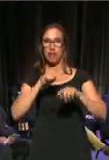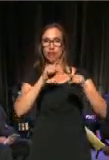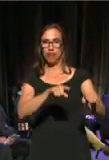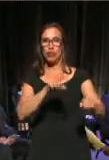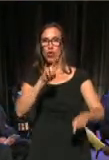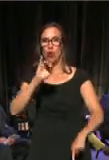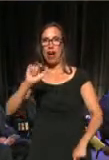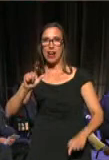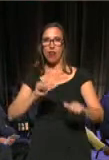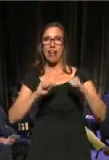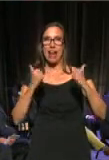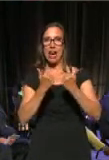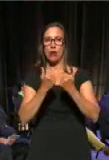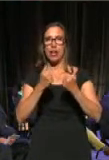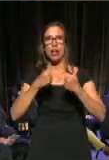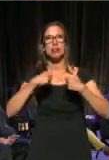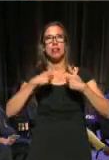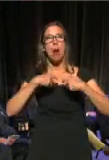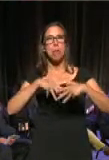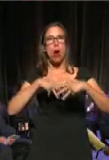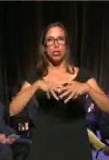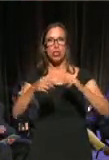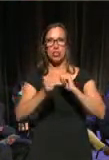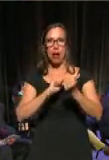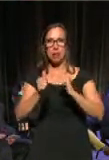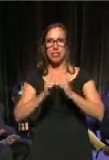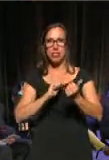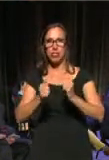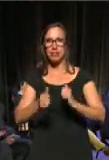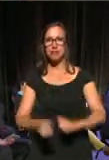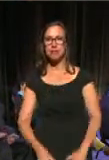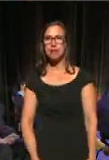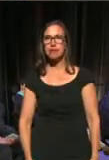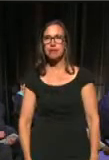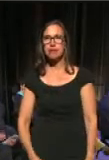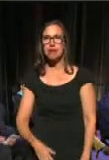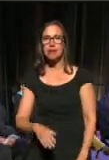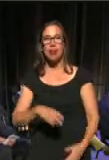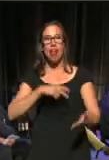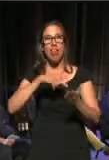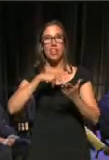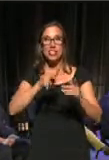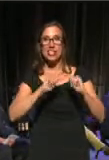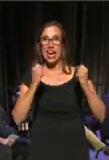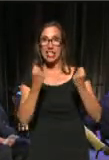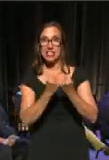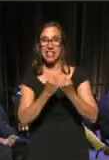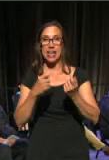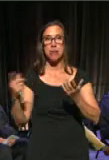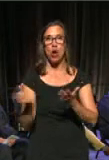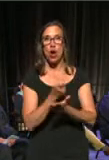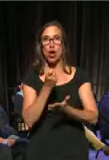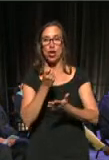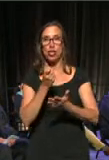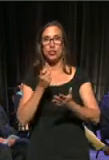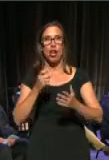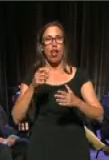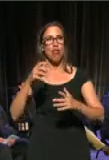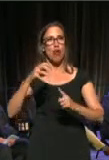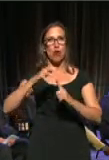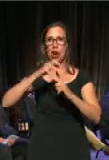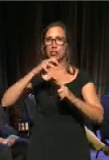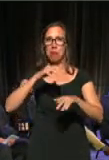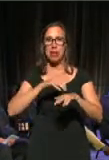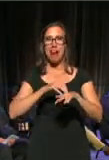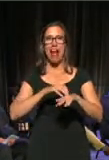UIL Area Marching Competition. Our Flares earned overall grand champion at the Ascension